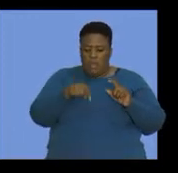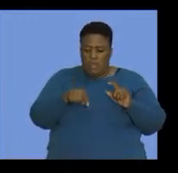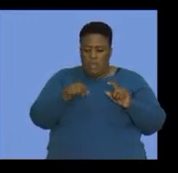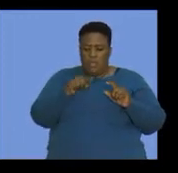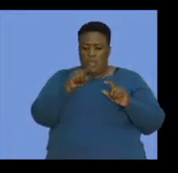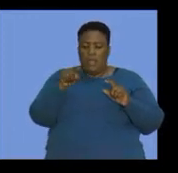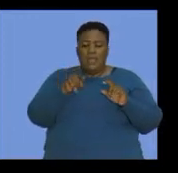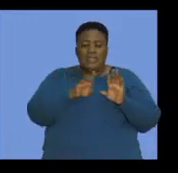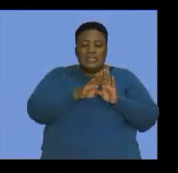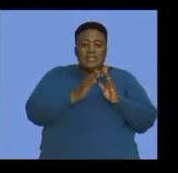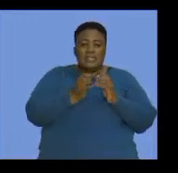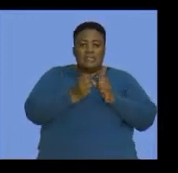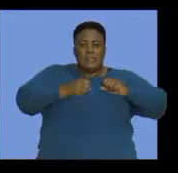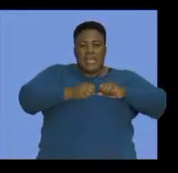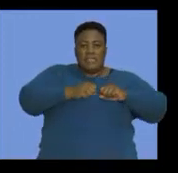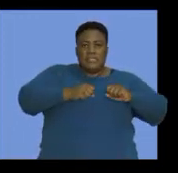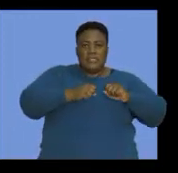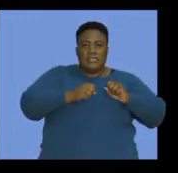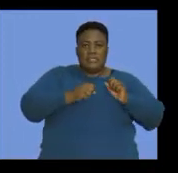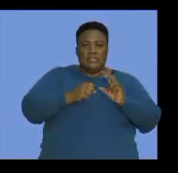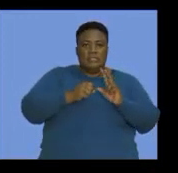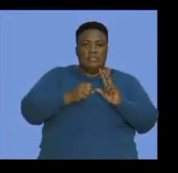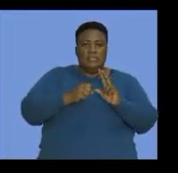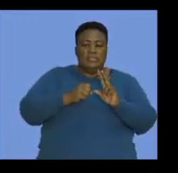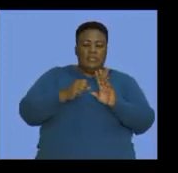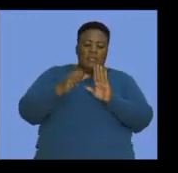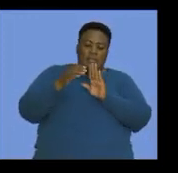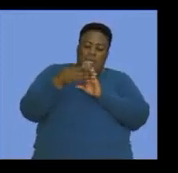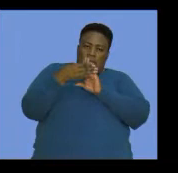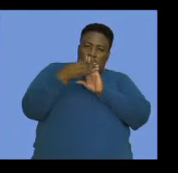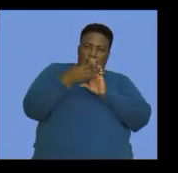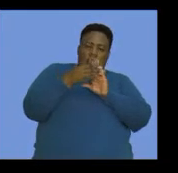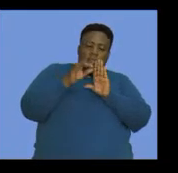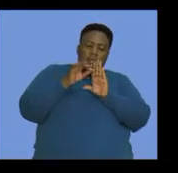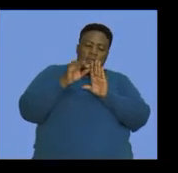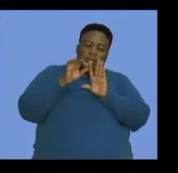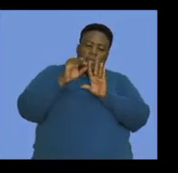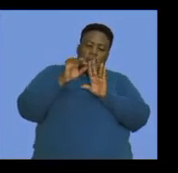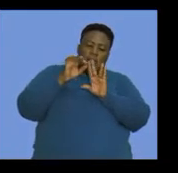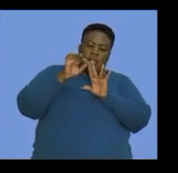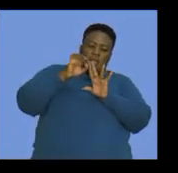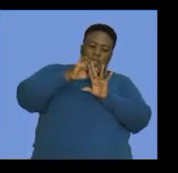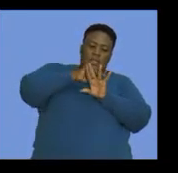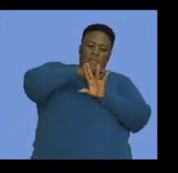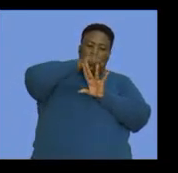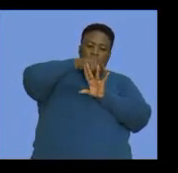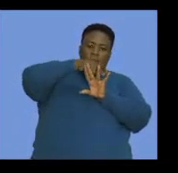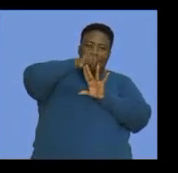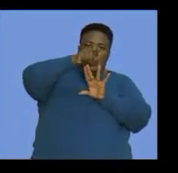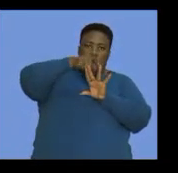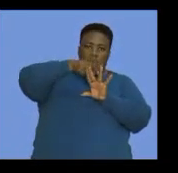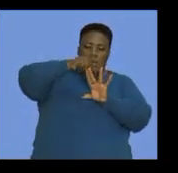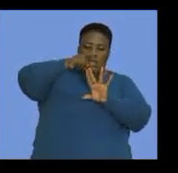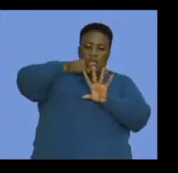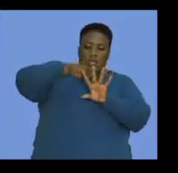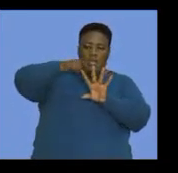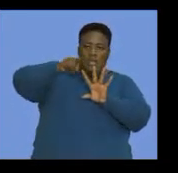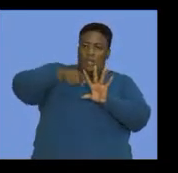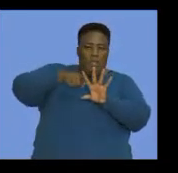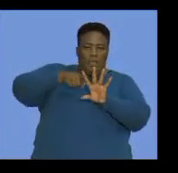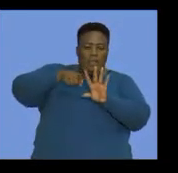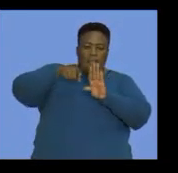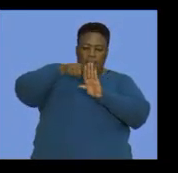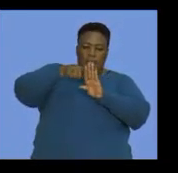have no spaces. So if it was a bar graph, we will see that there would be clear spaces between